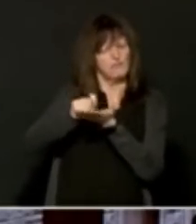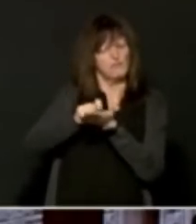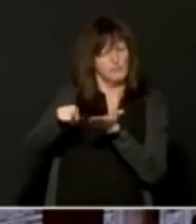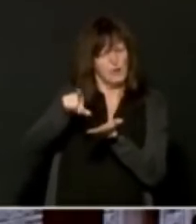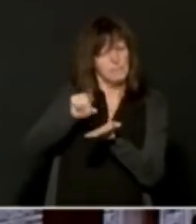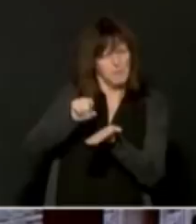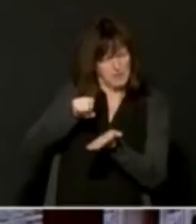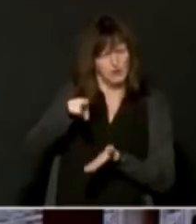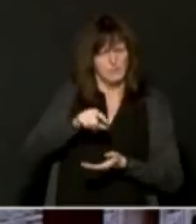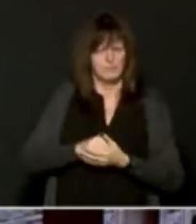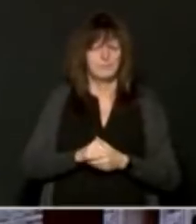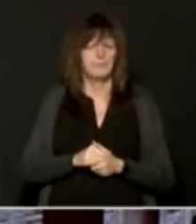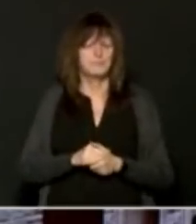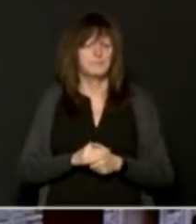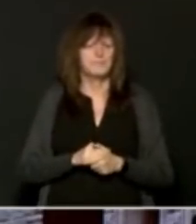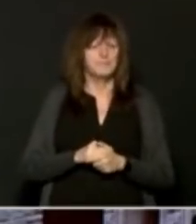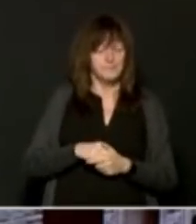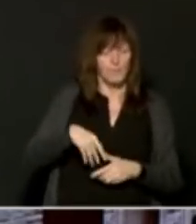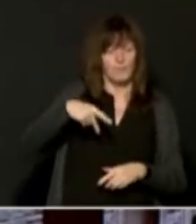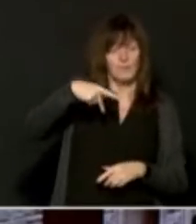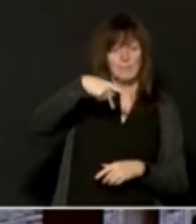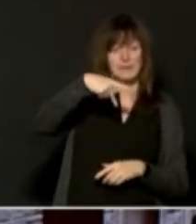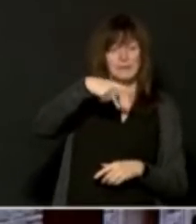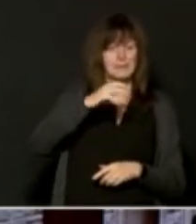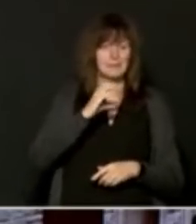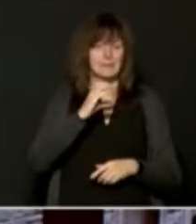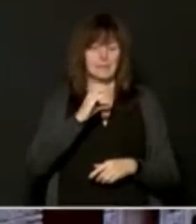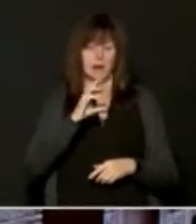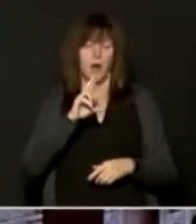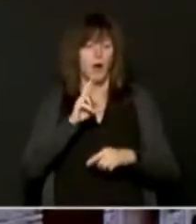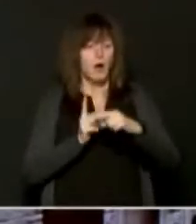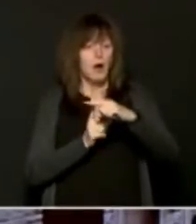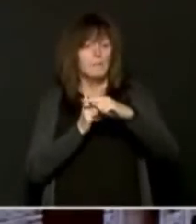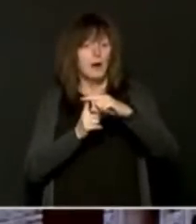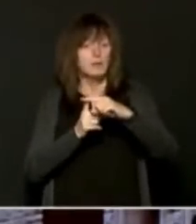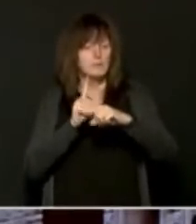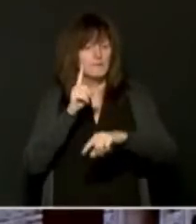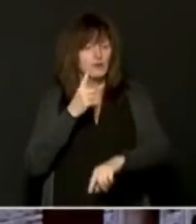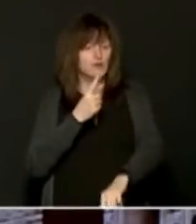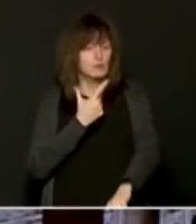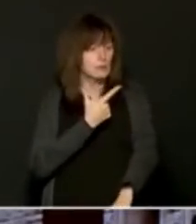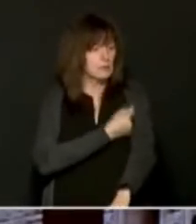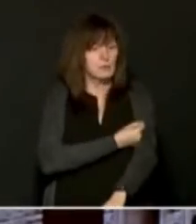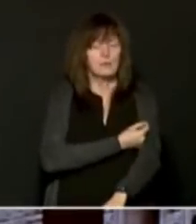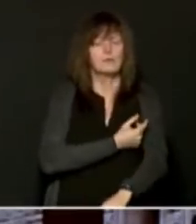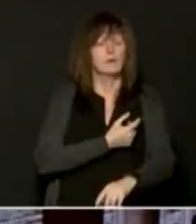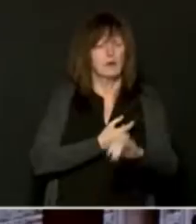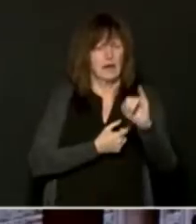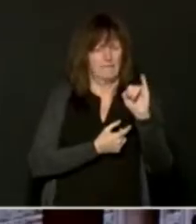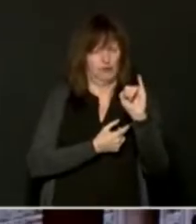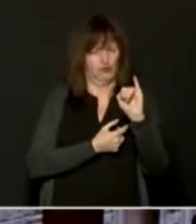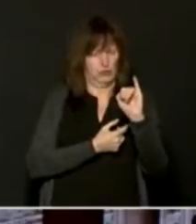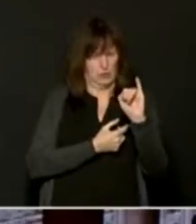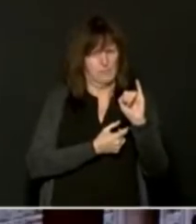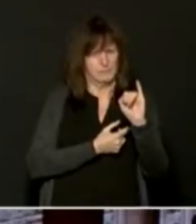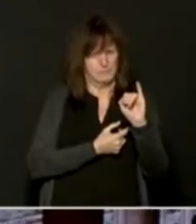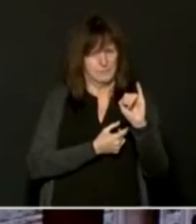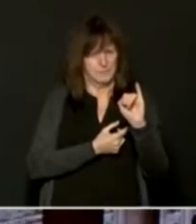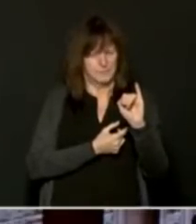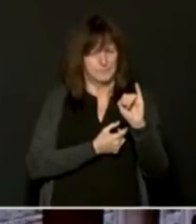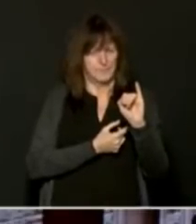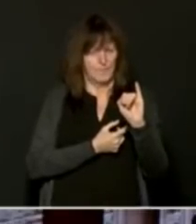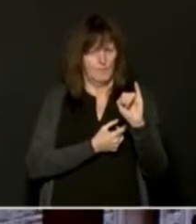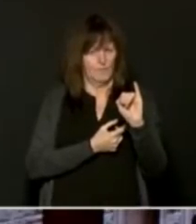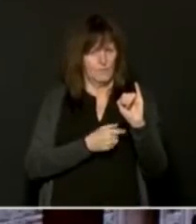so PCR positive after one dose. But what they don't talk about is the period of time after the first dose. And we